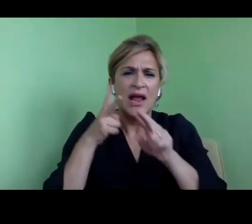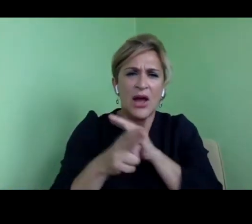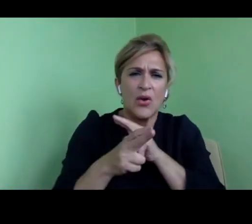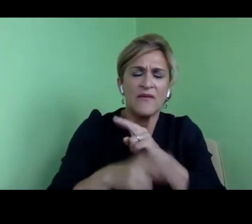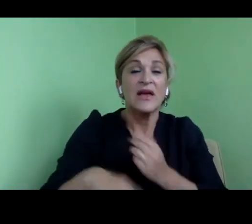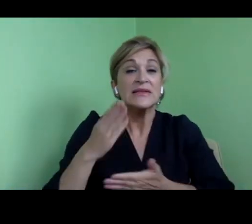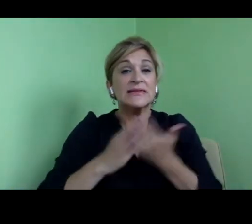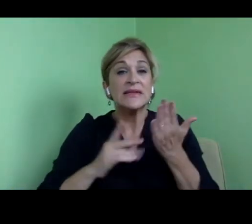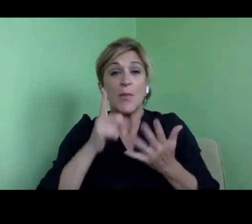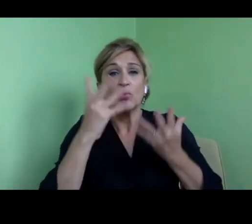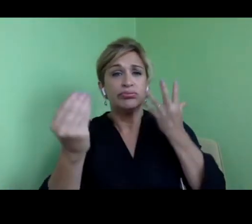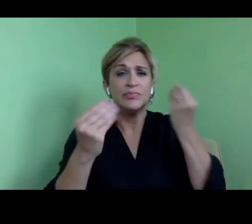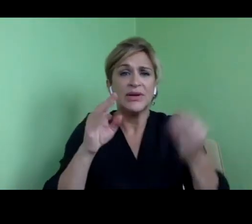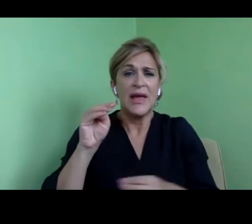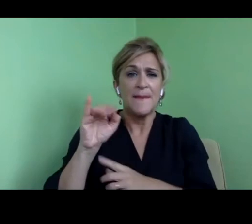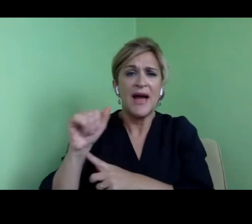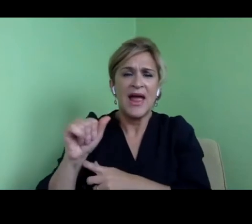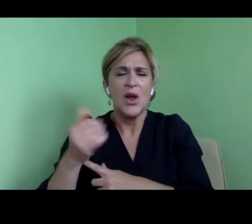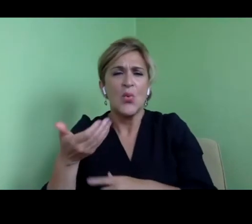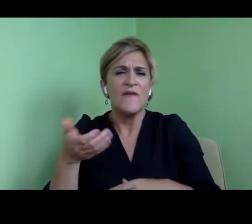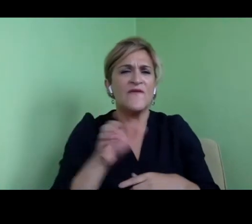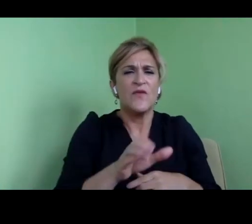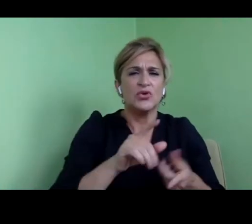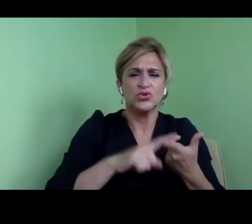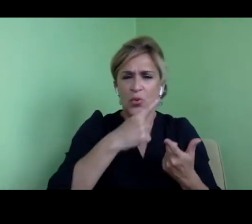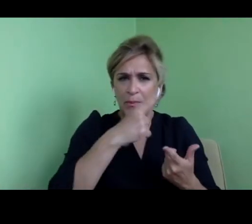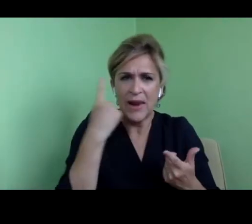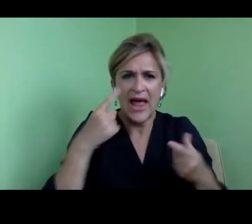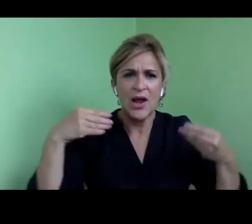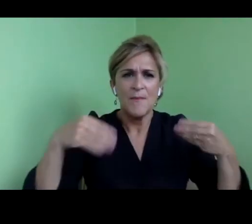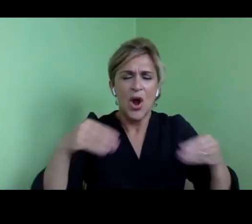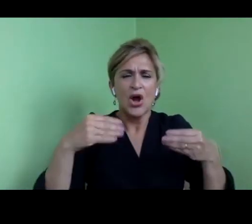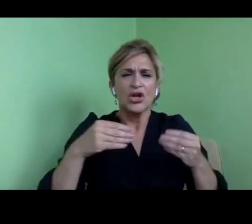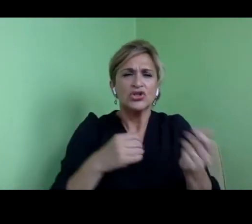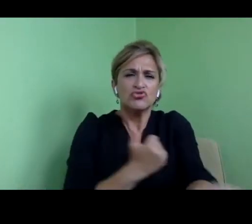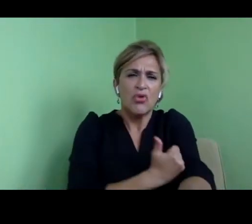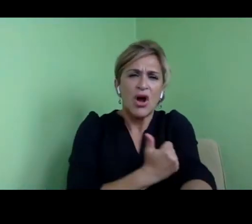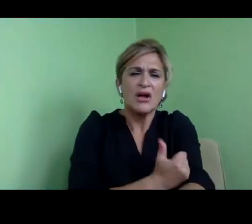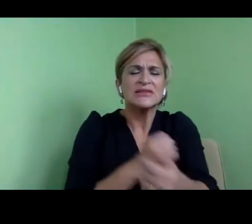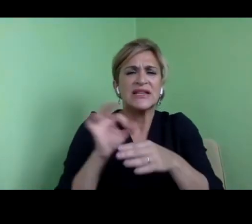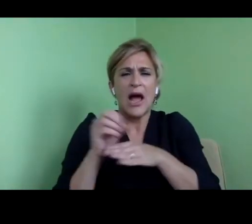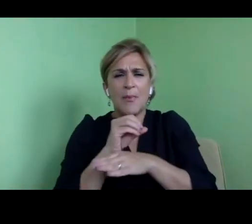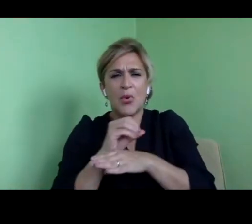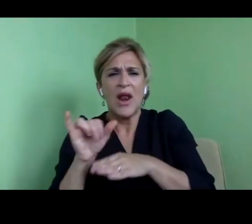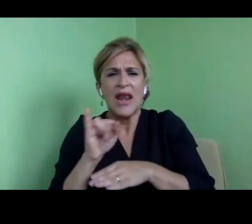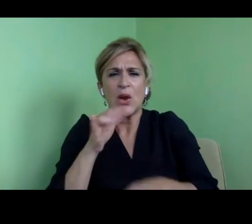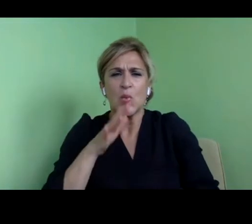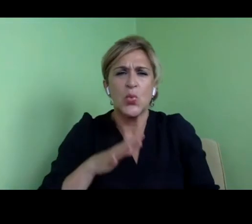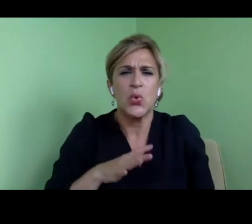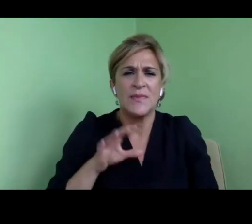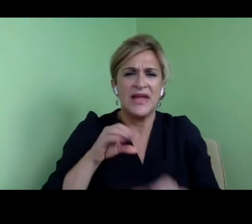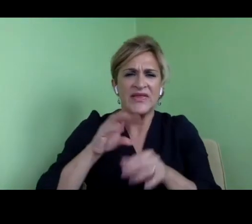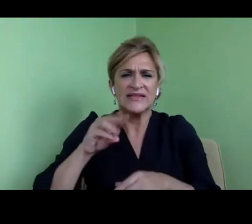AWOL, were forced into Black market drugs and operations like women in the 60s, using cords, wire